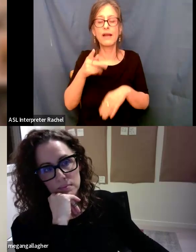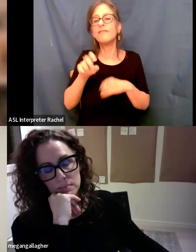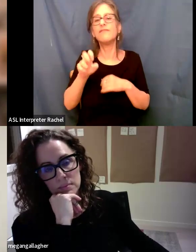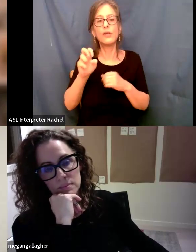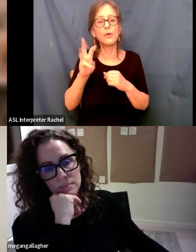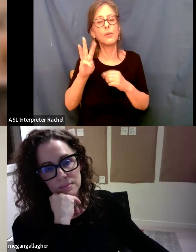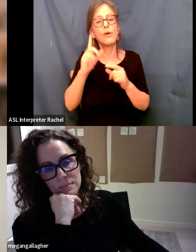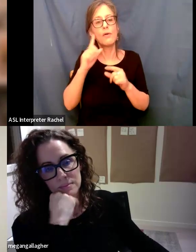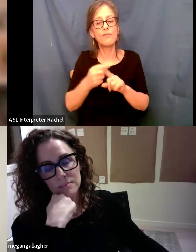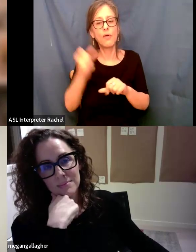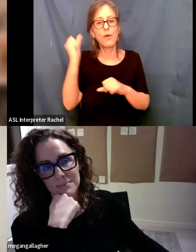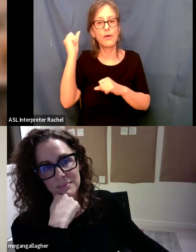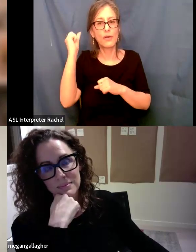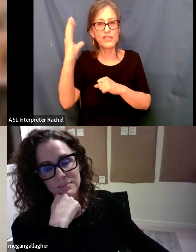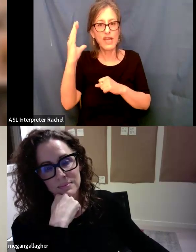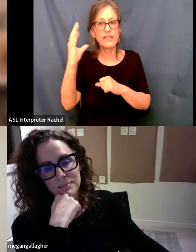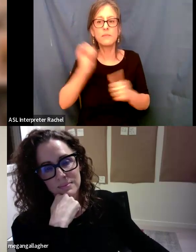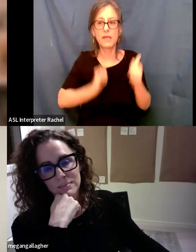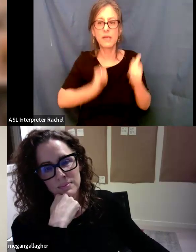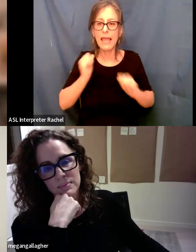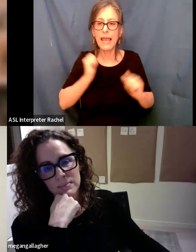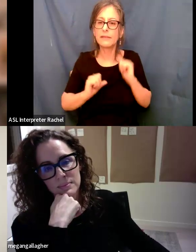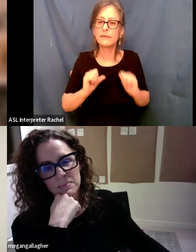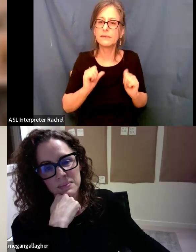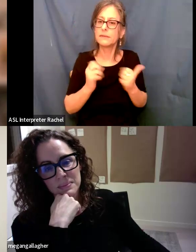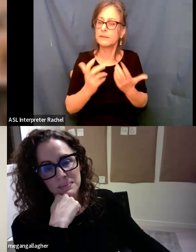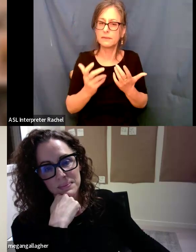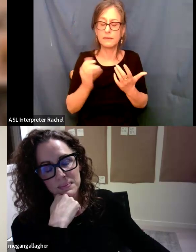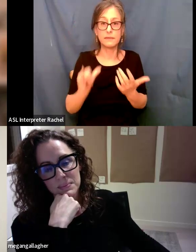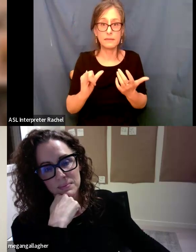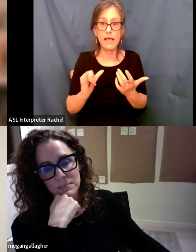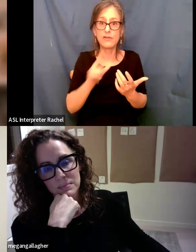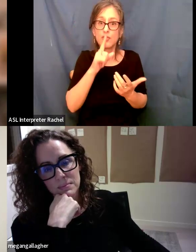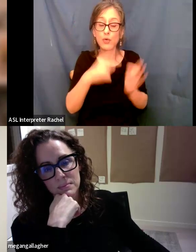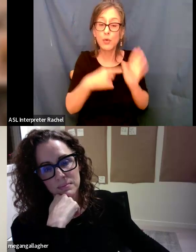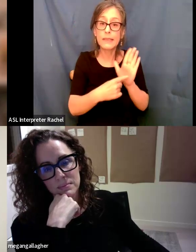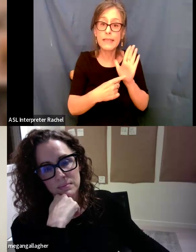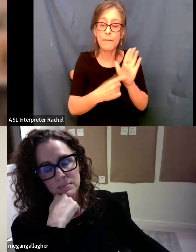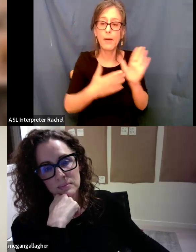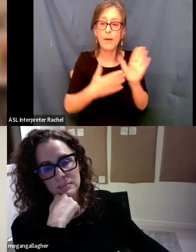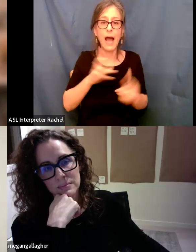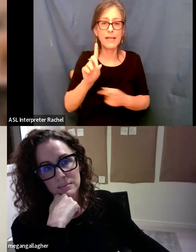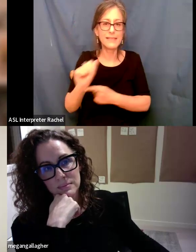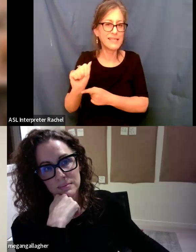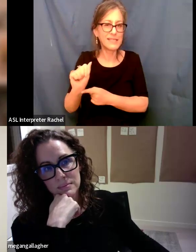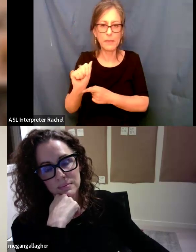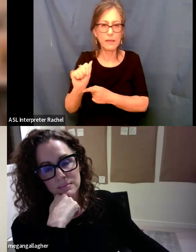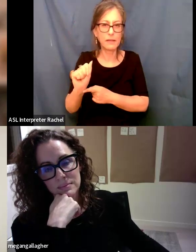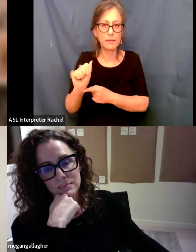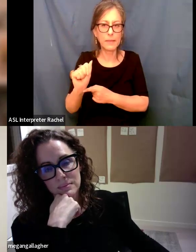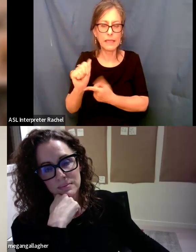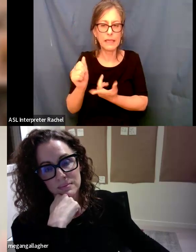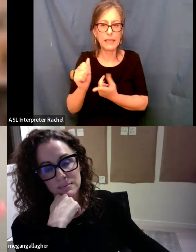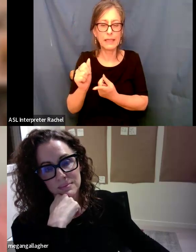Night playing the Duke Orsino, and like that's a true example of like my disability could not be